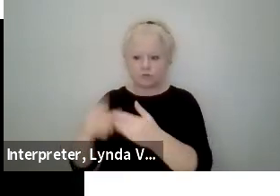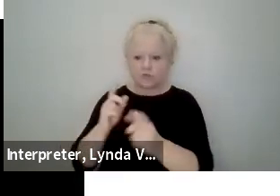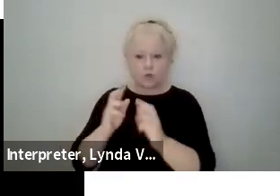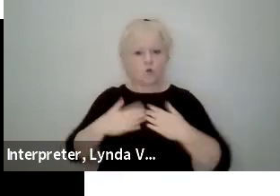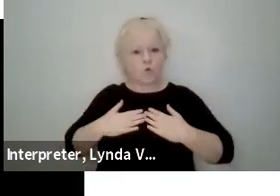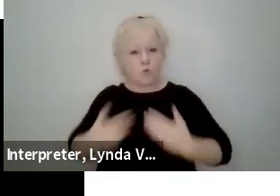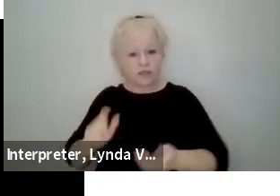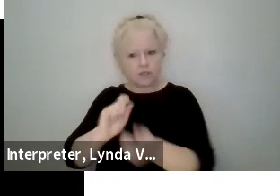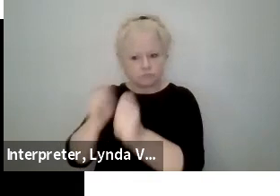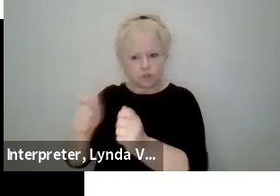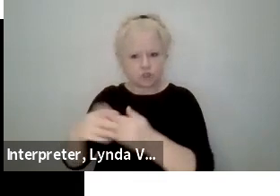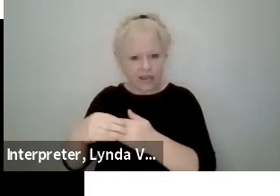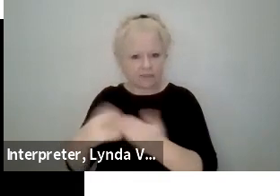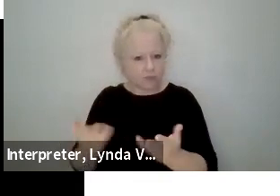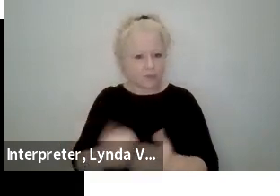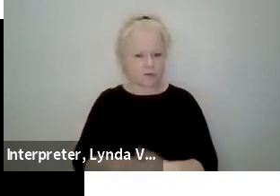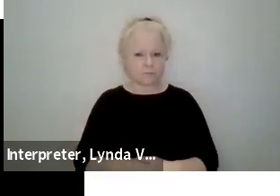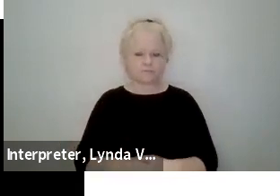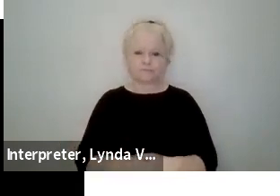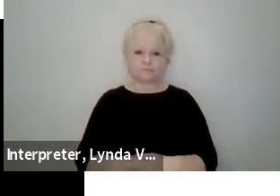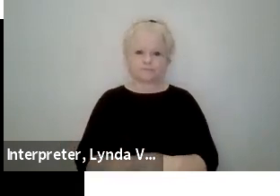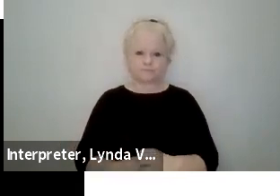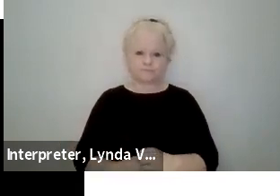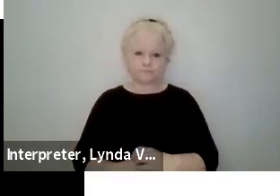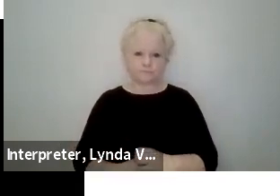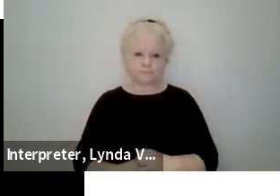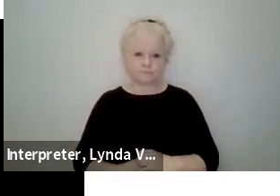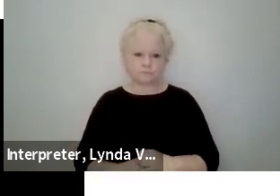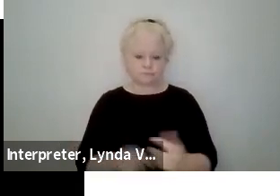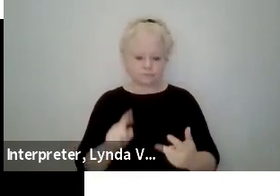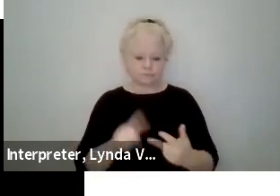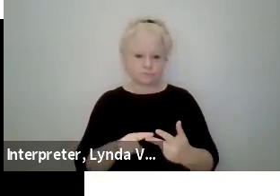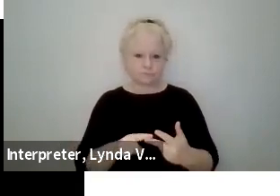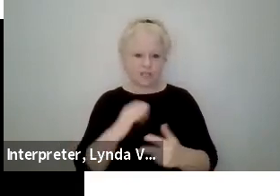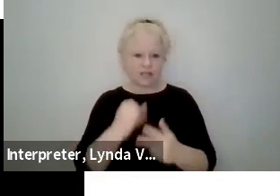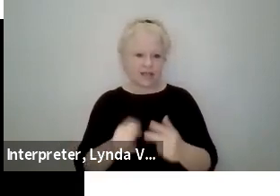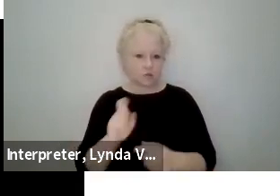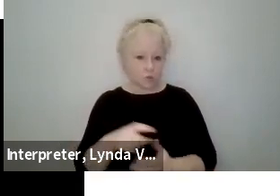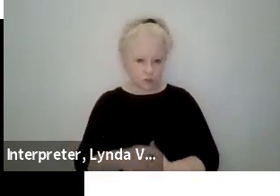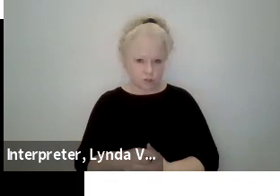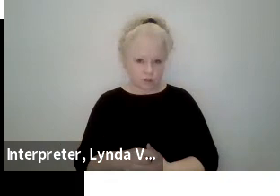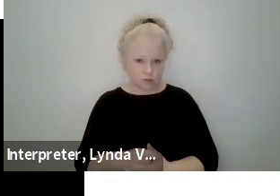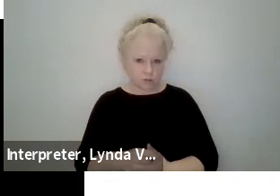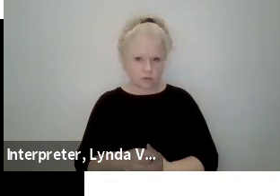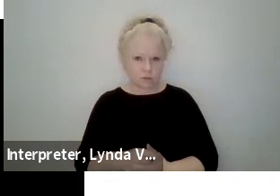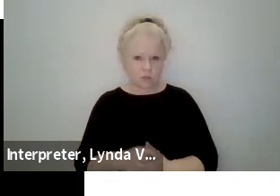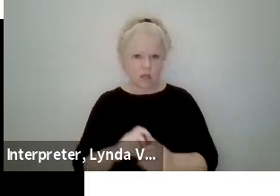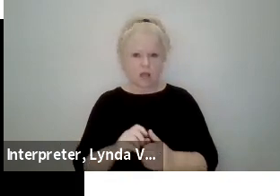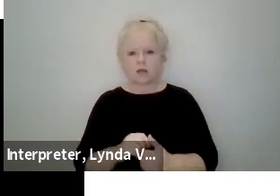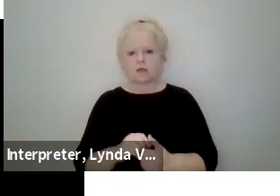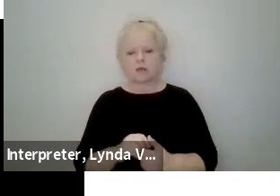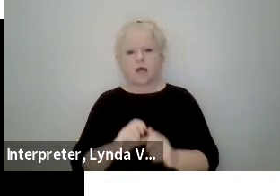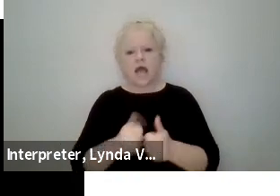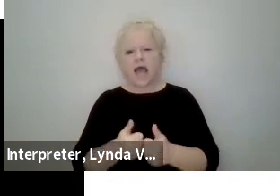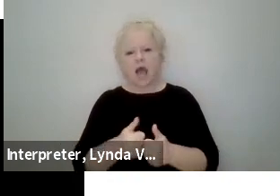So good. So the last question, how will employment impact and